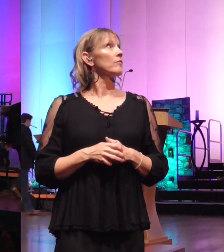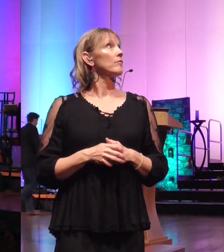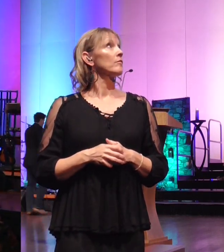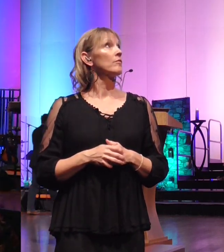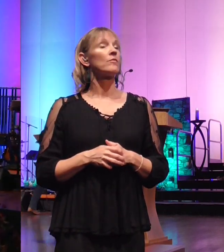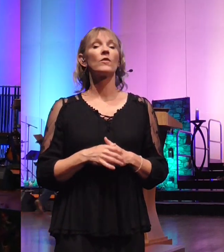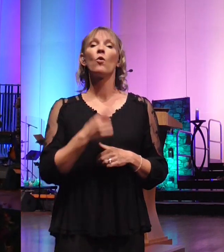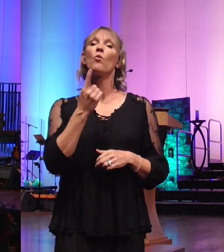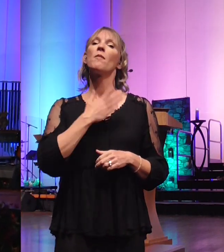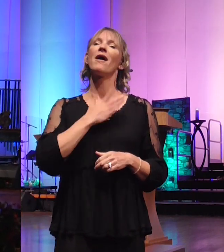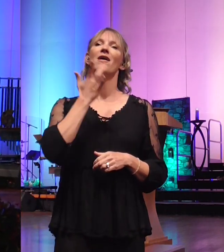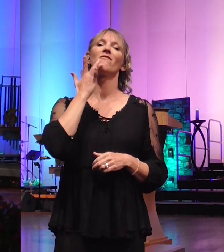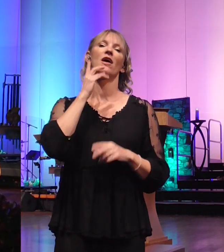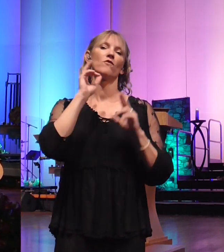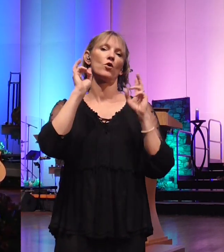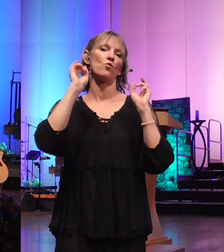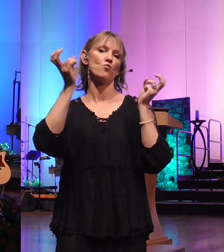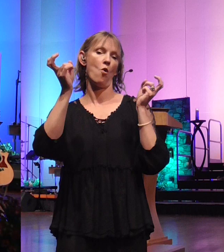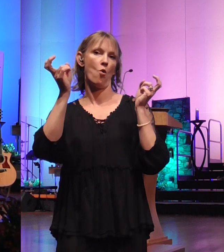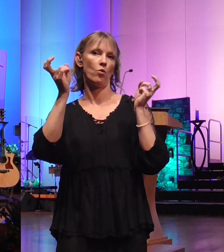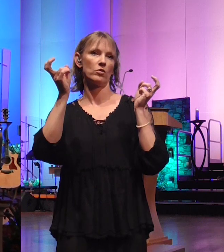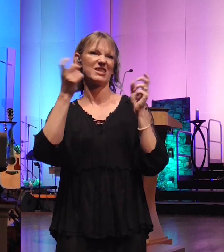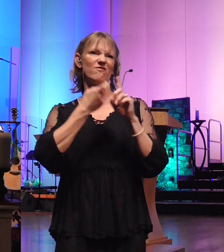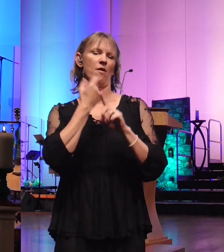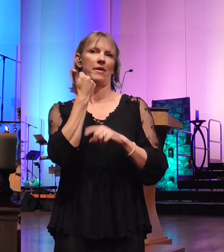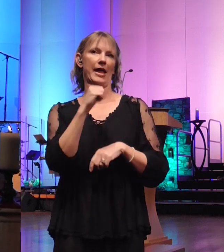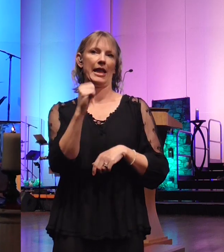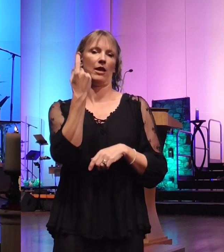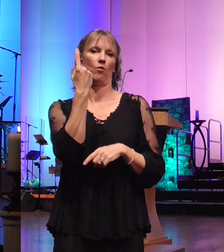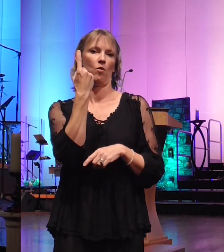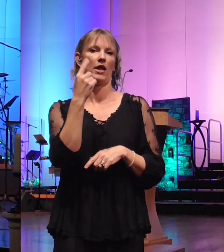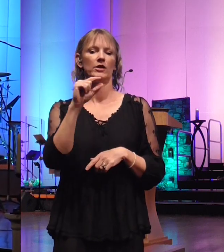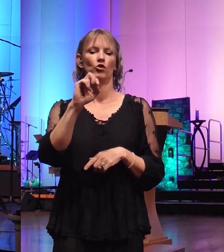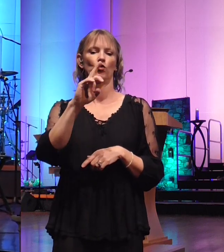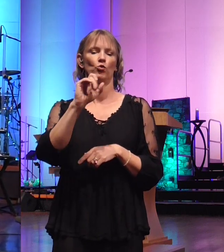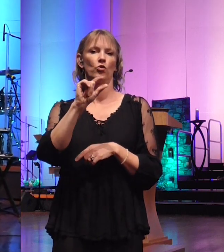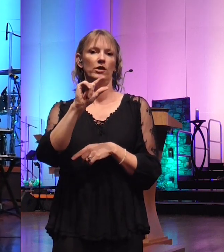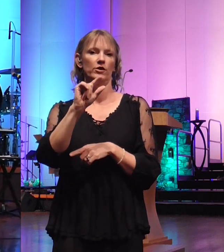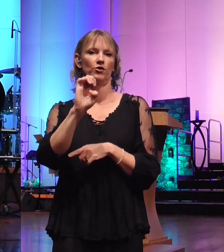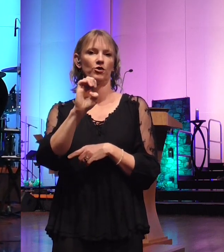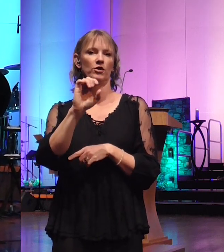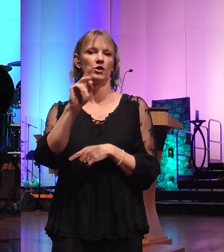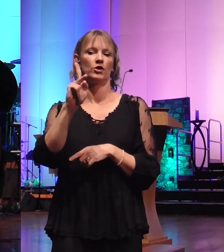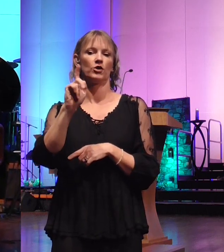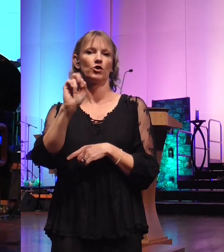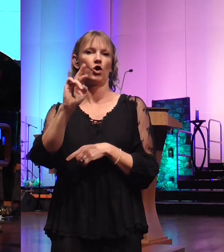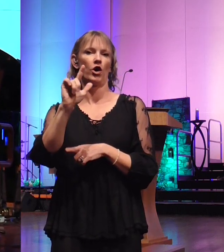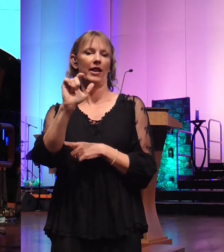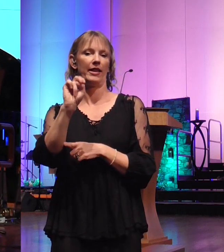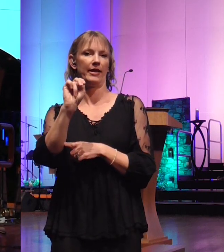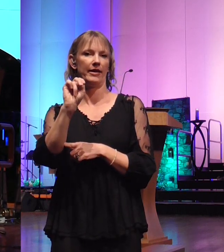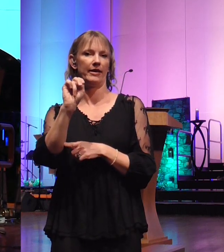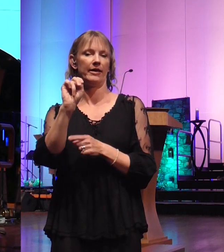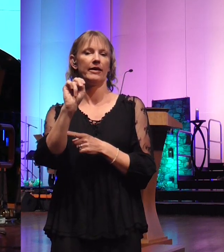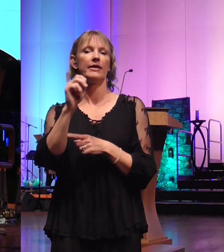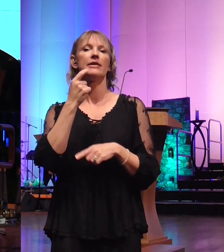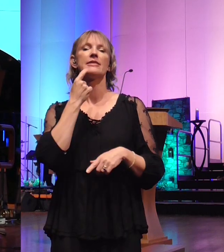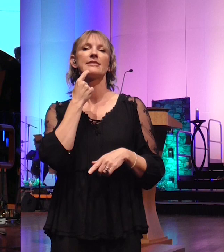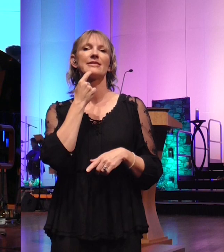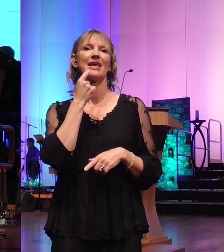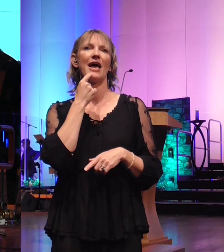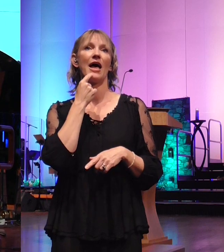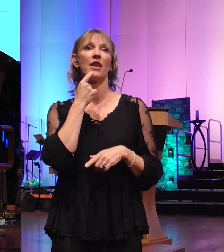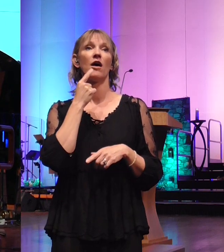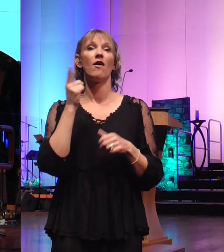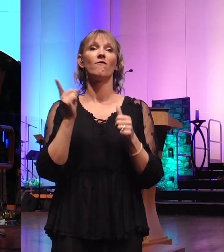One of my favorite quotes from anybody is George Carlin, who said, "We